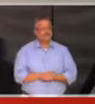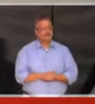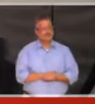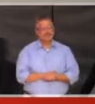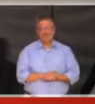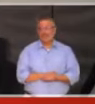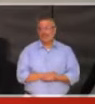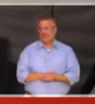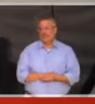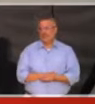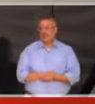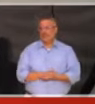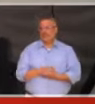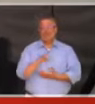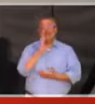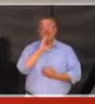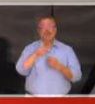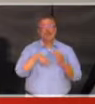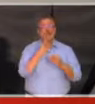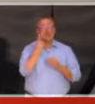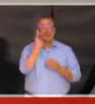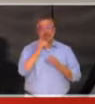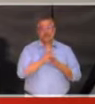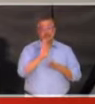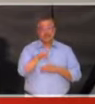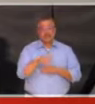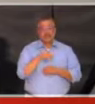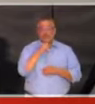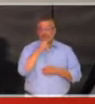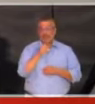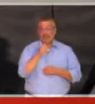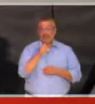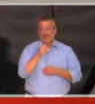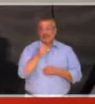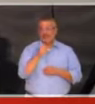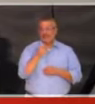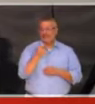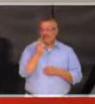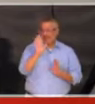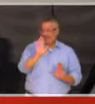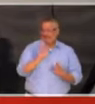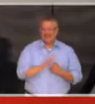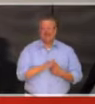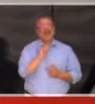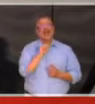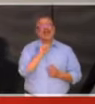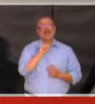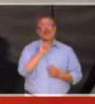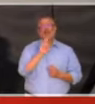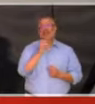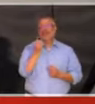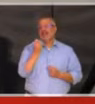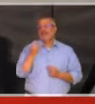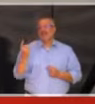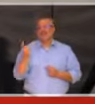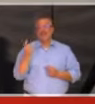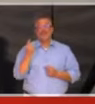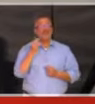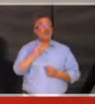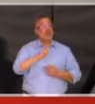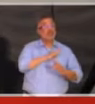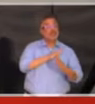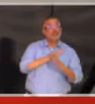I was just talking with the chancellor about how this is wonky stuff. This does not fit on a bumper sticker. AB 1111 removes another transfer